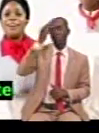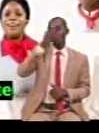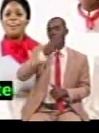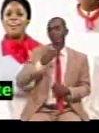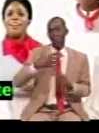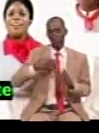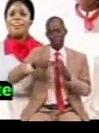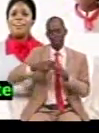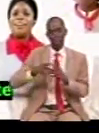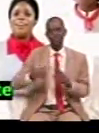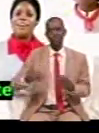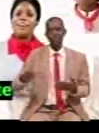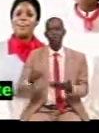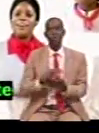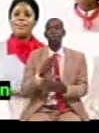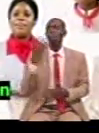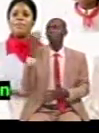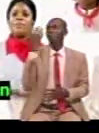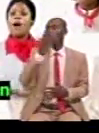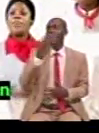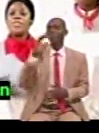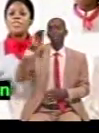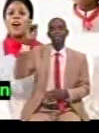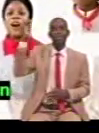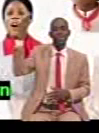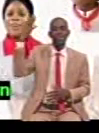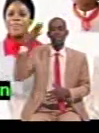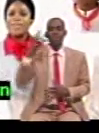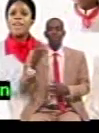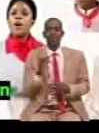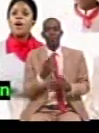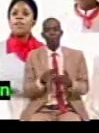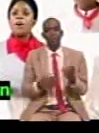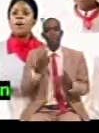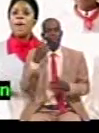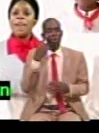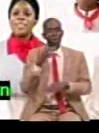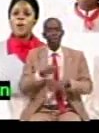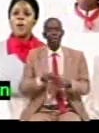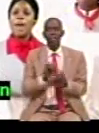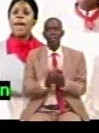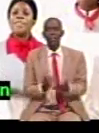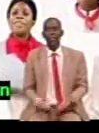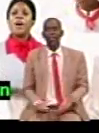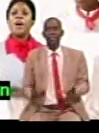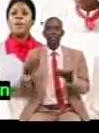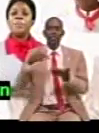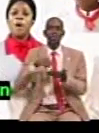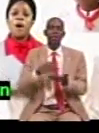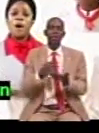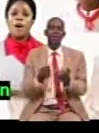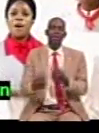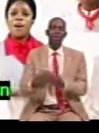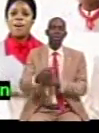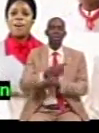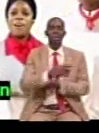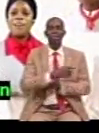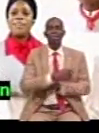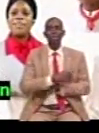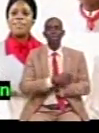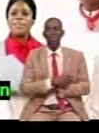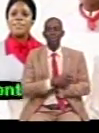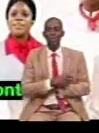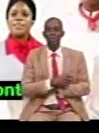to sing amazing grace, what a sight on this resurrection